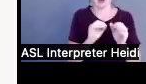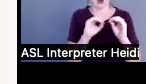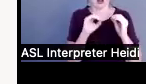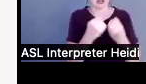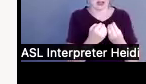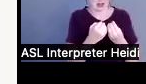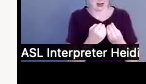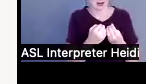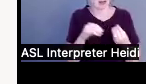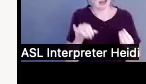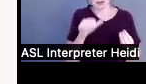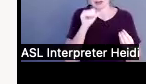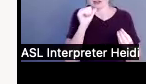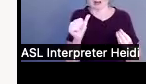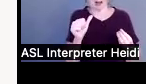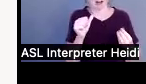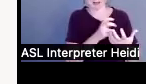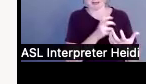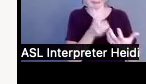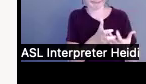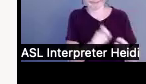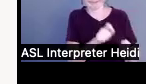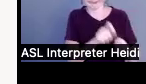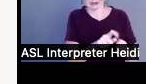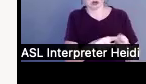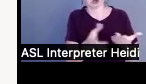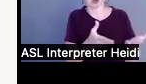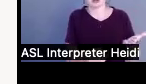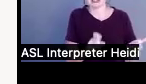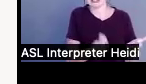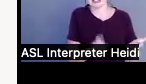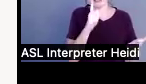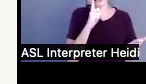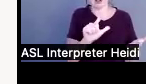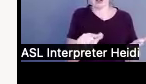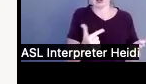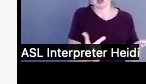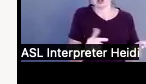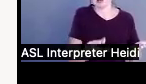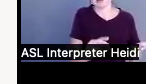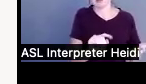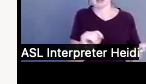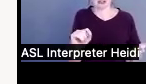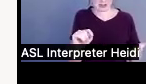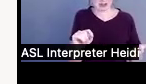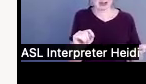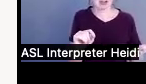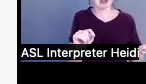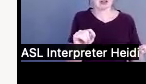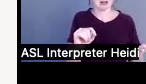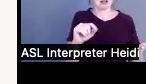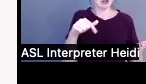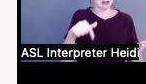organization that was not tailored specifically to serve the needs of lesbian, gay, bisexual, transgender, and